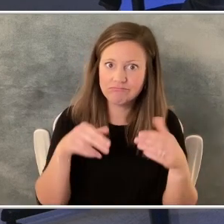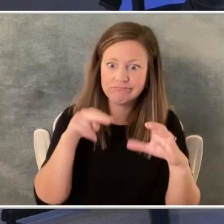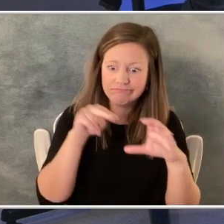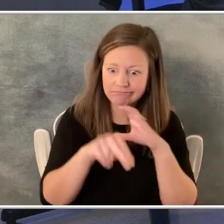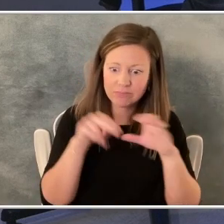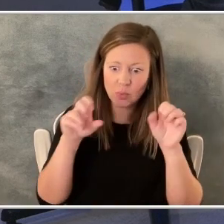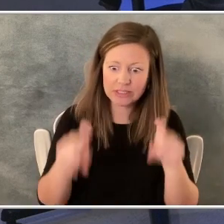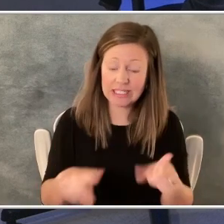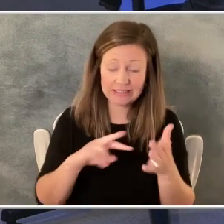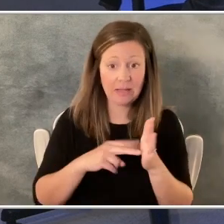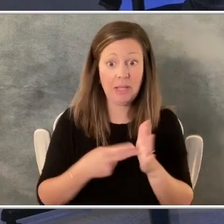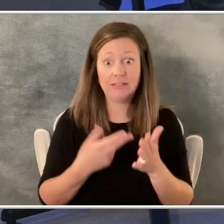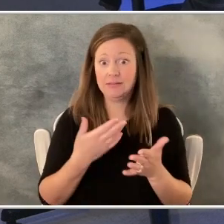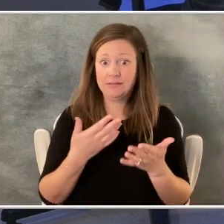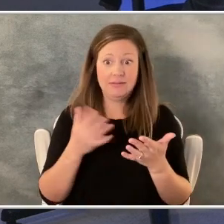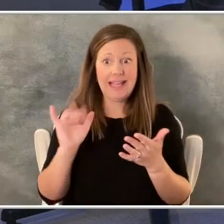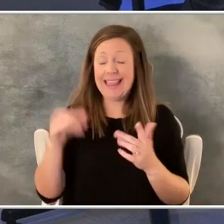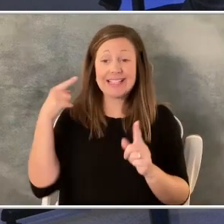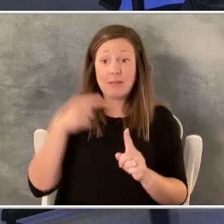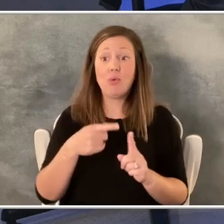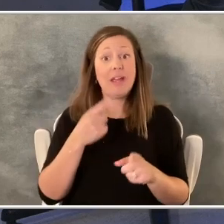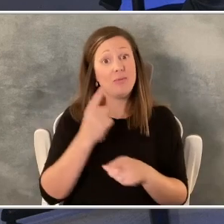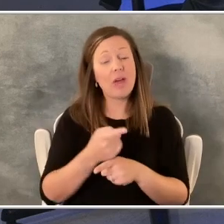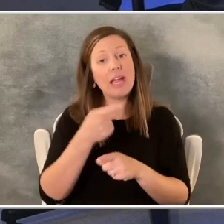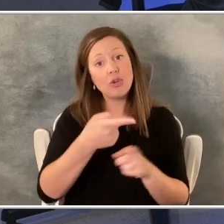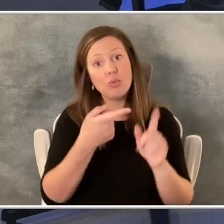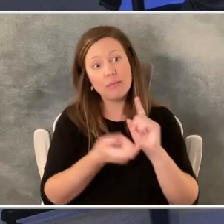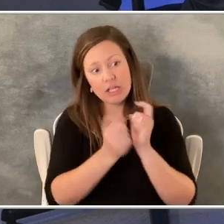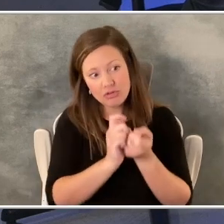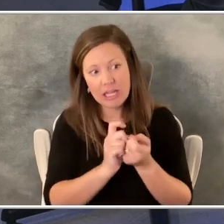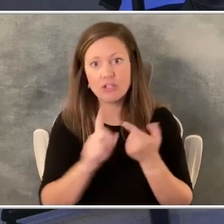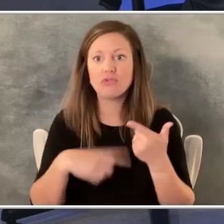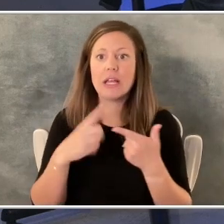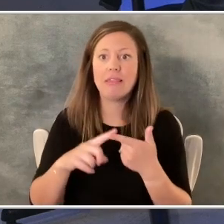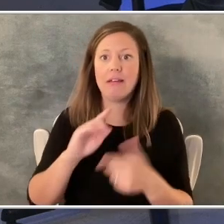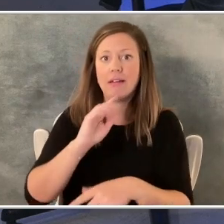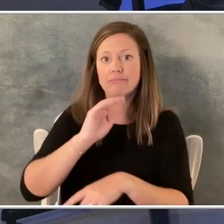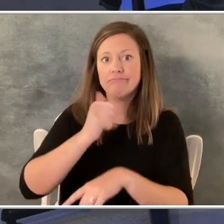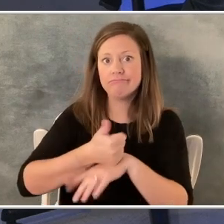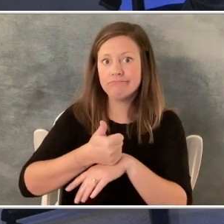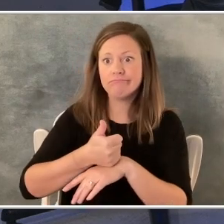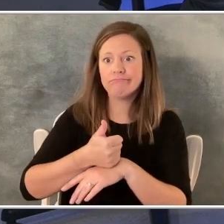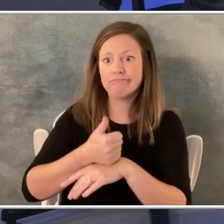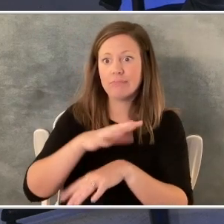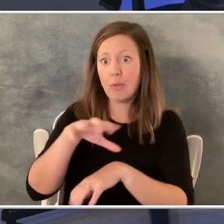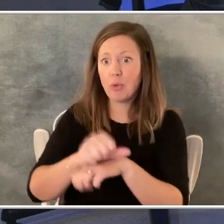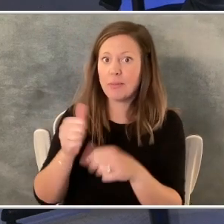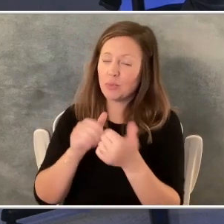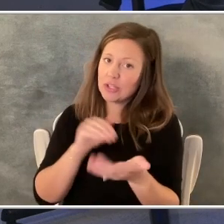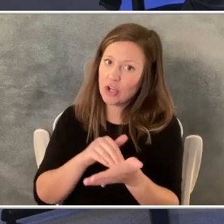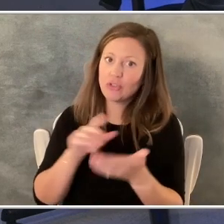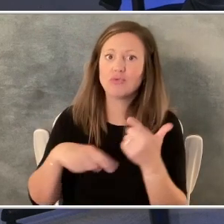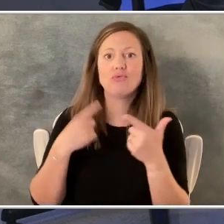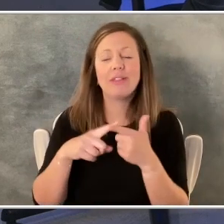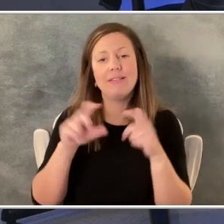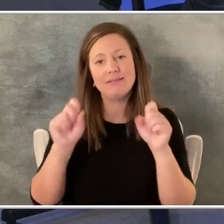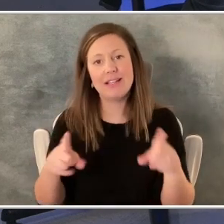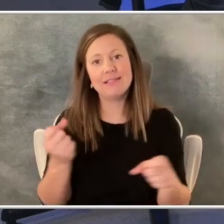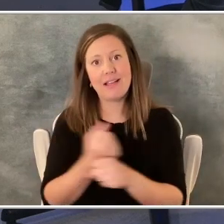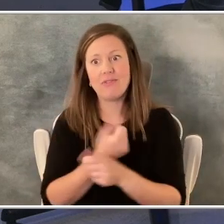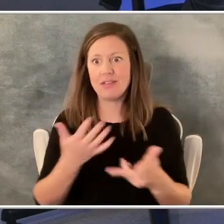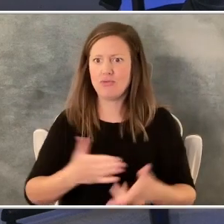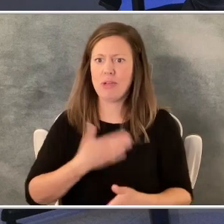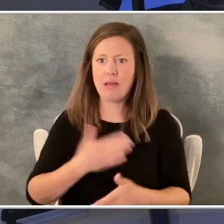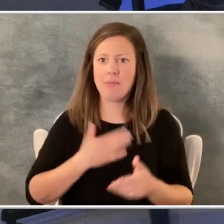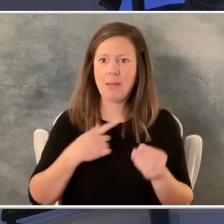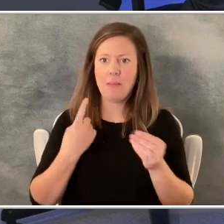started making small changes, getting to your doctor, and then that led you to getting your screening, and that's why you're here today. So Yeah. we're glad about that. Dr. Wilkerson, why do they